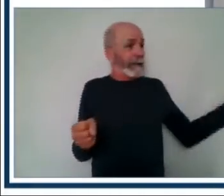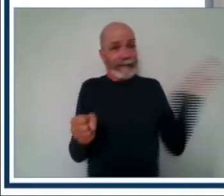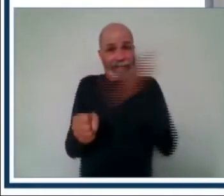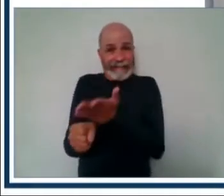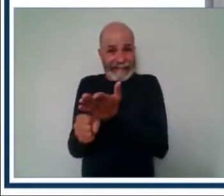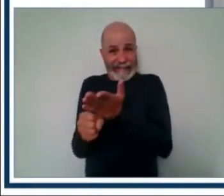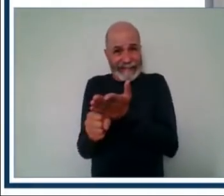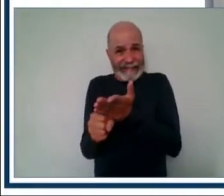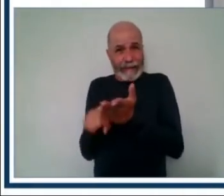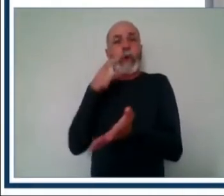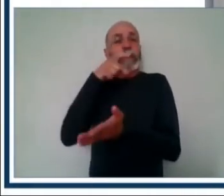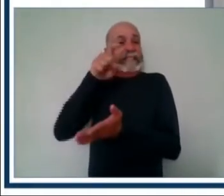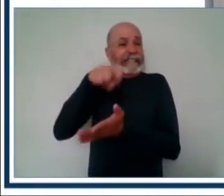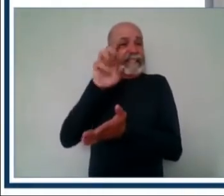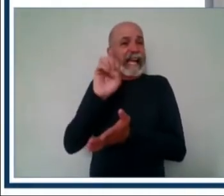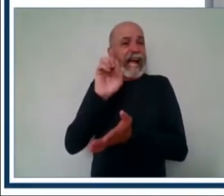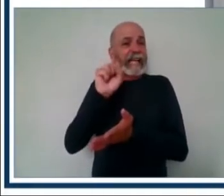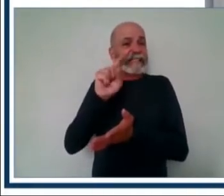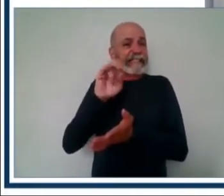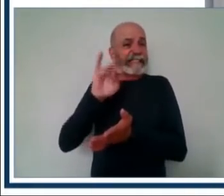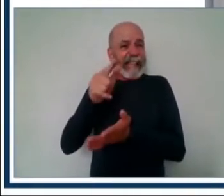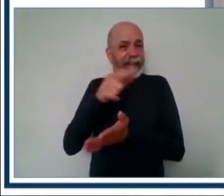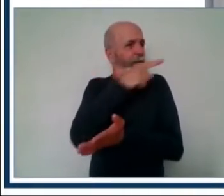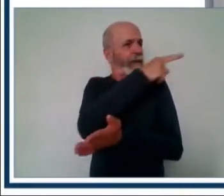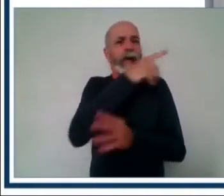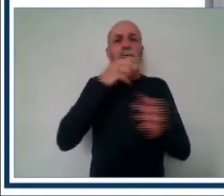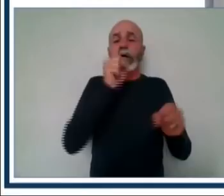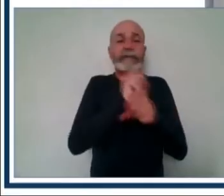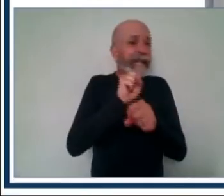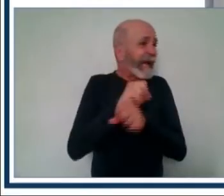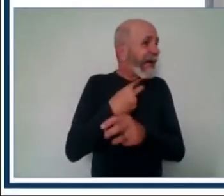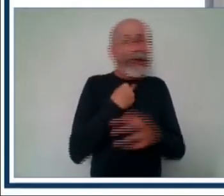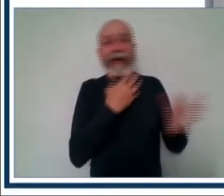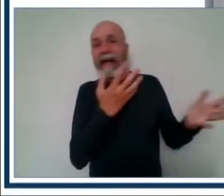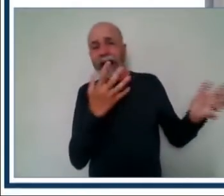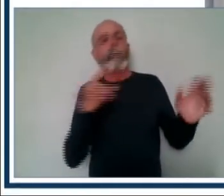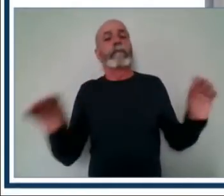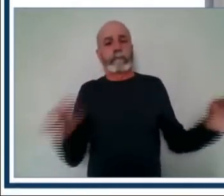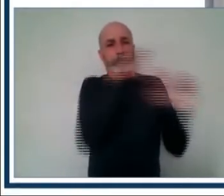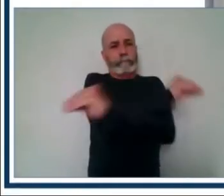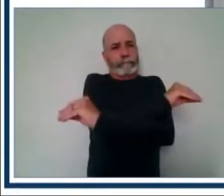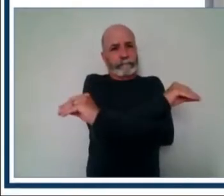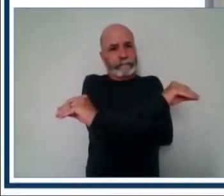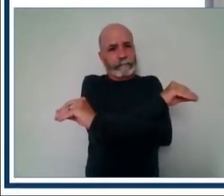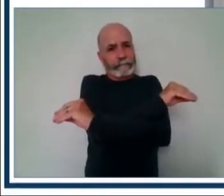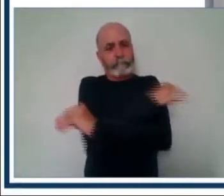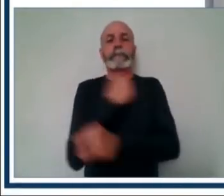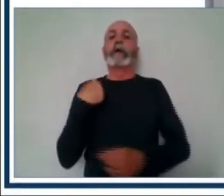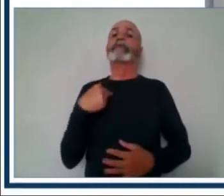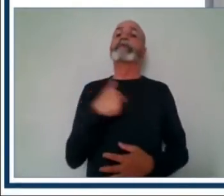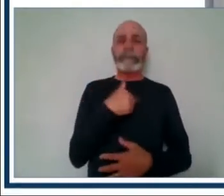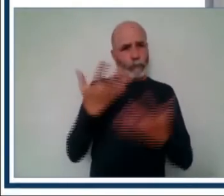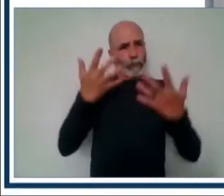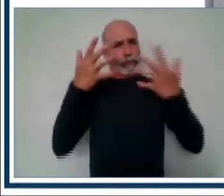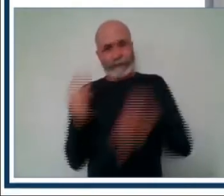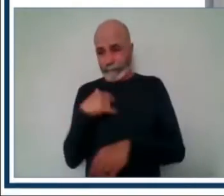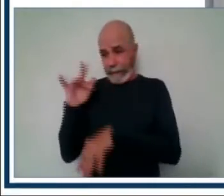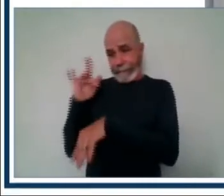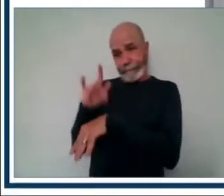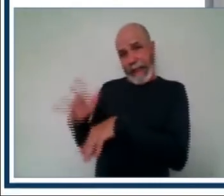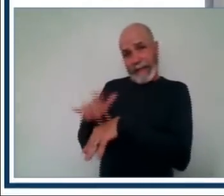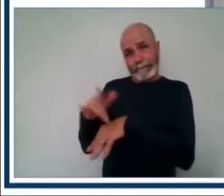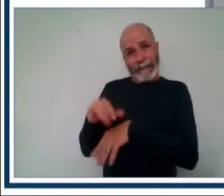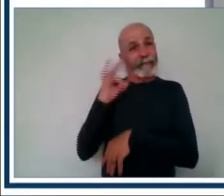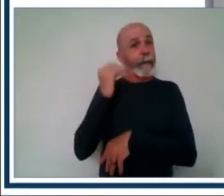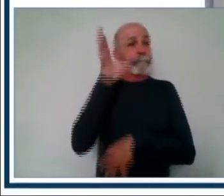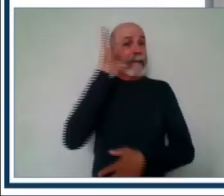centres to be able to have a space if they're essential service worker, if their parents are working,